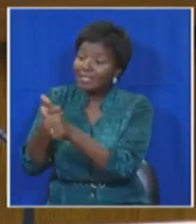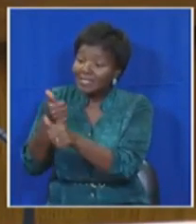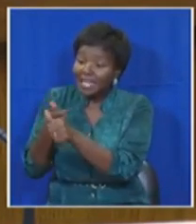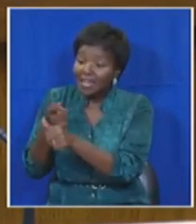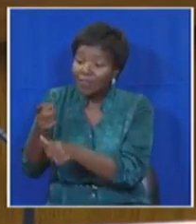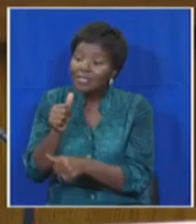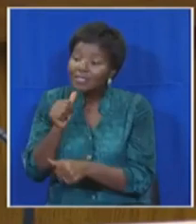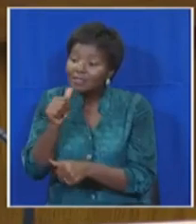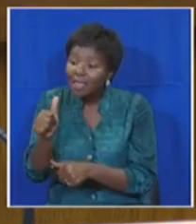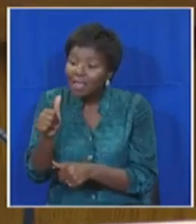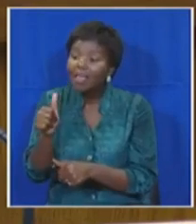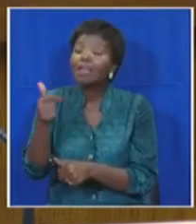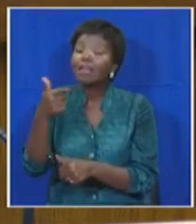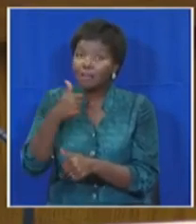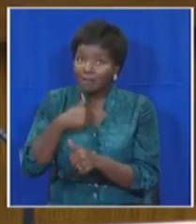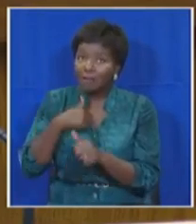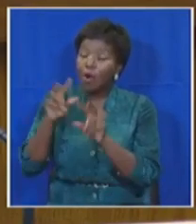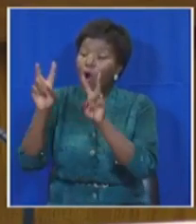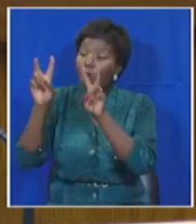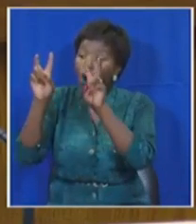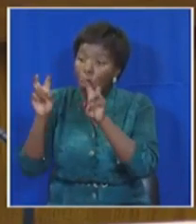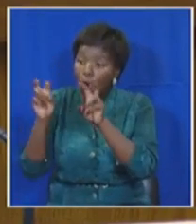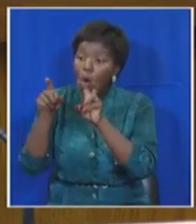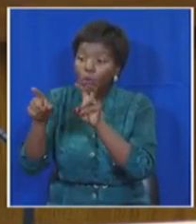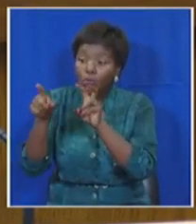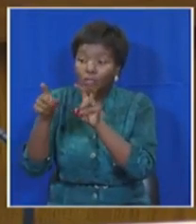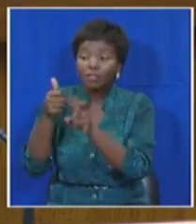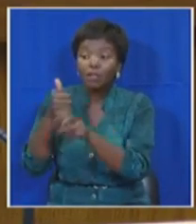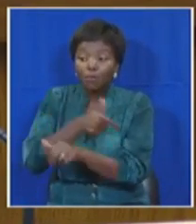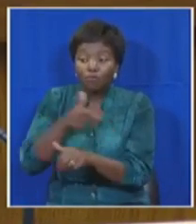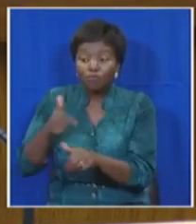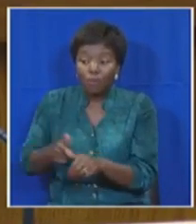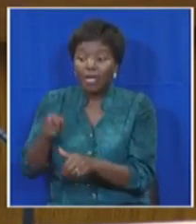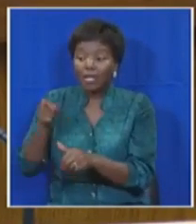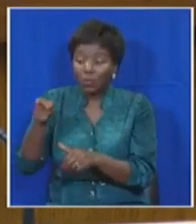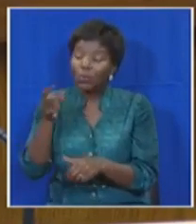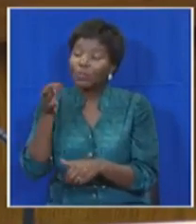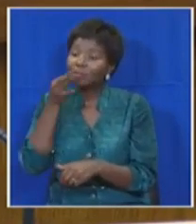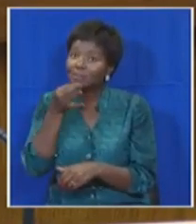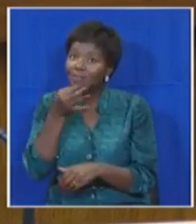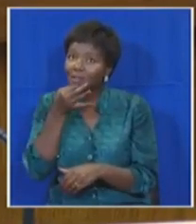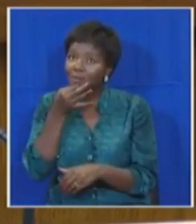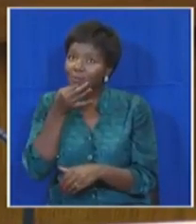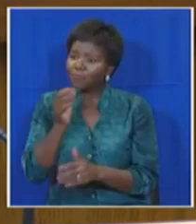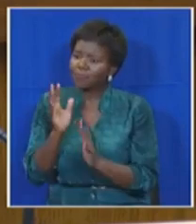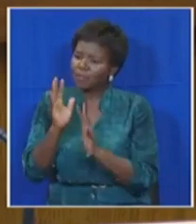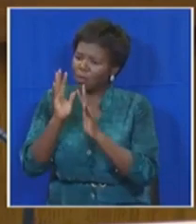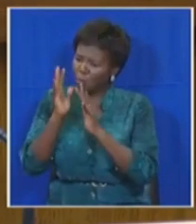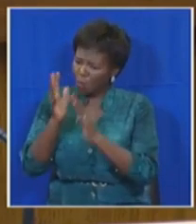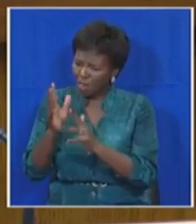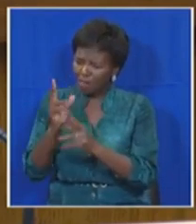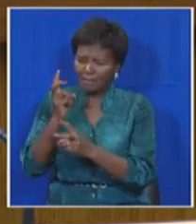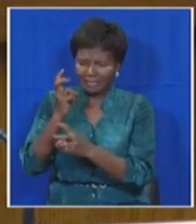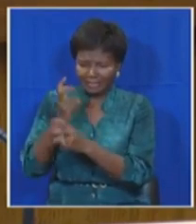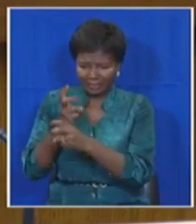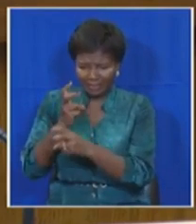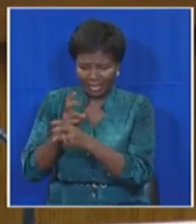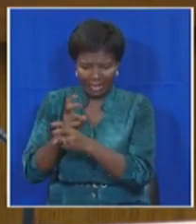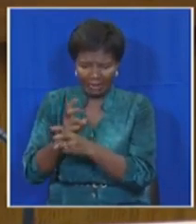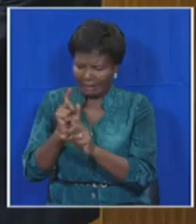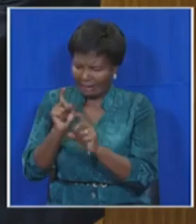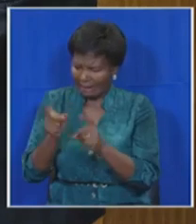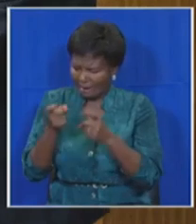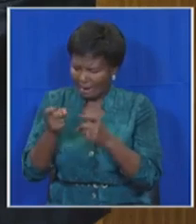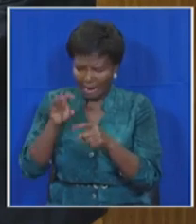words, and I quote you, Mr. President, you said, it will be difficult, if not impossible,